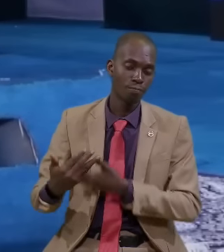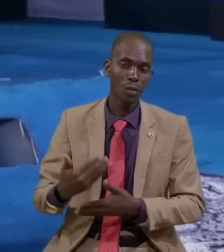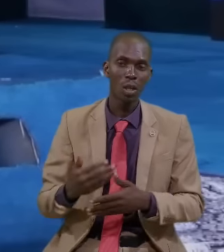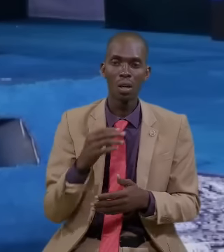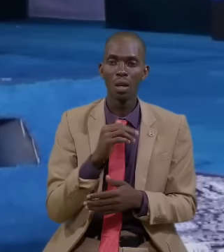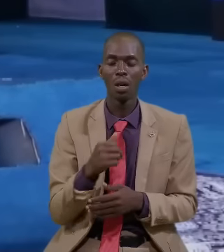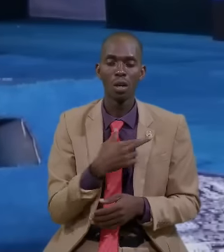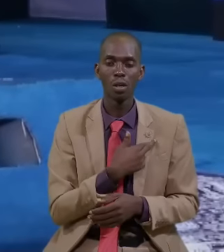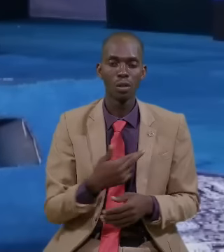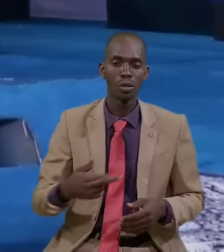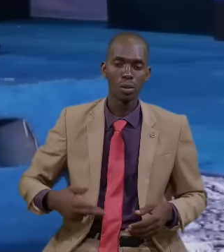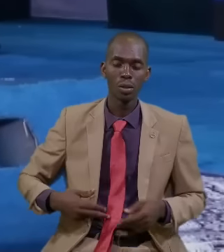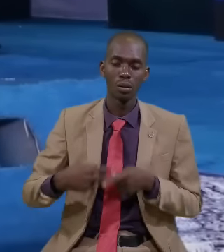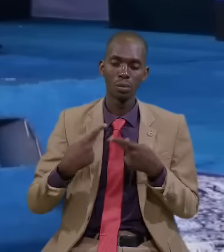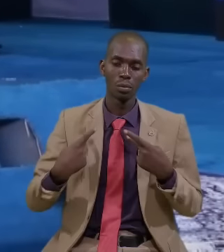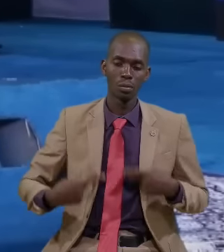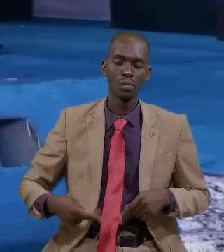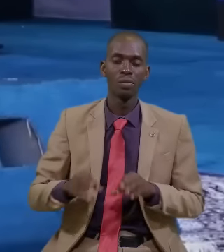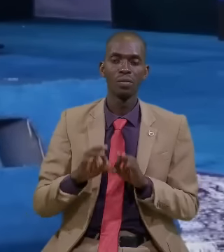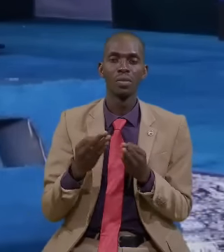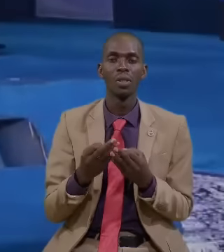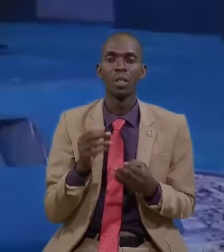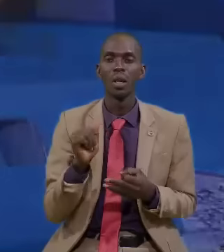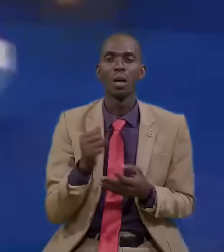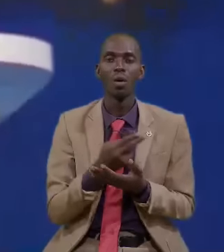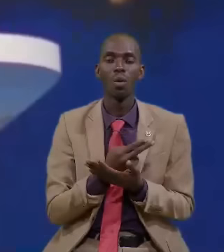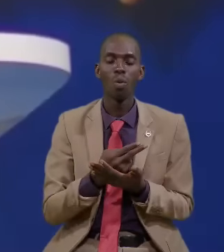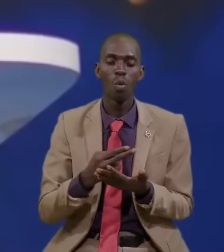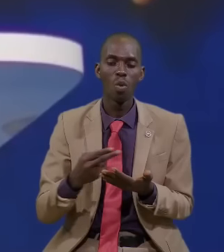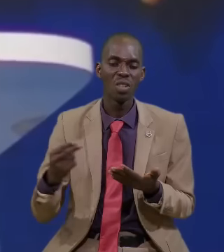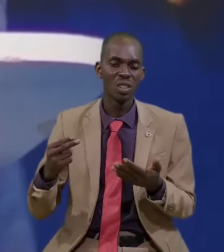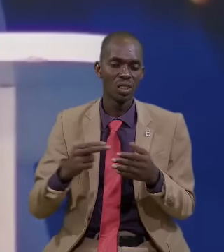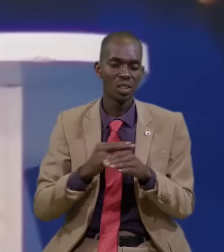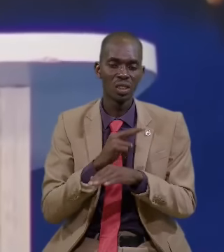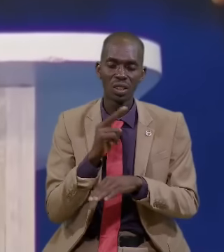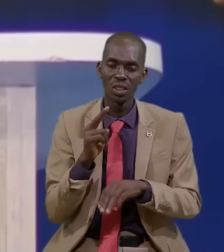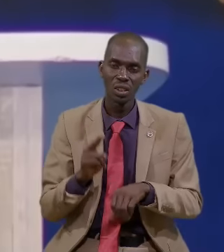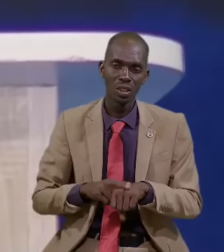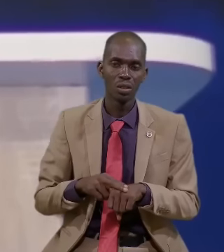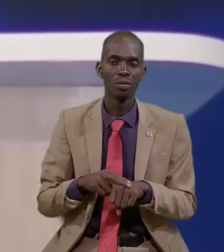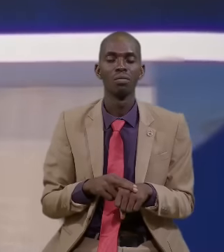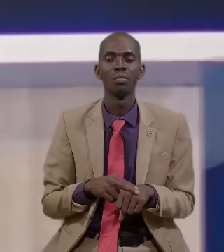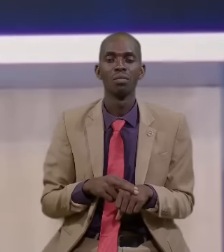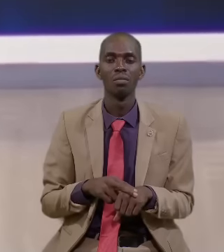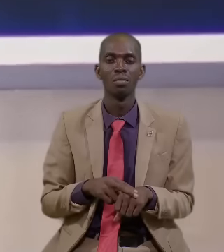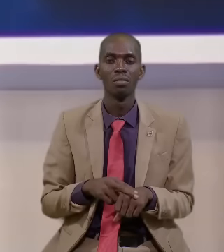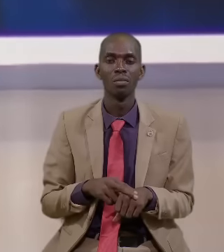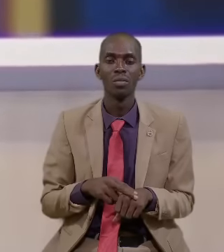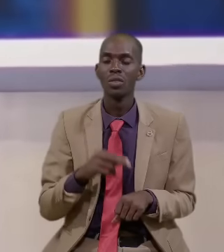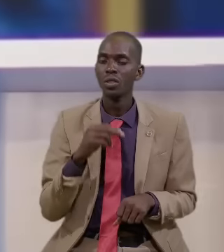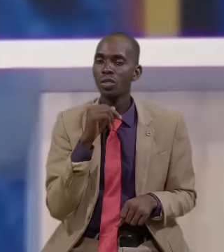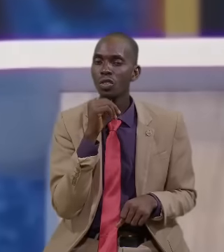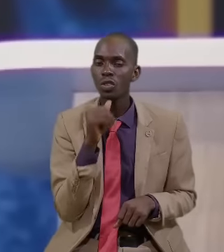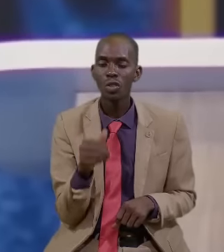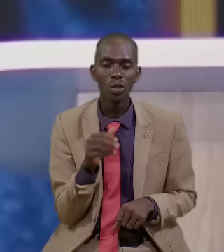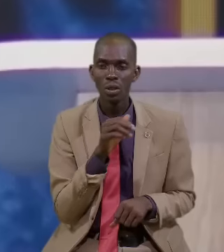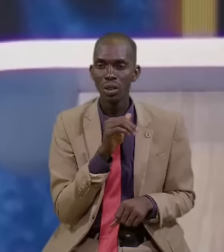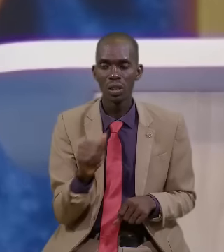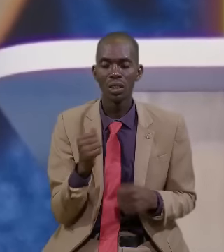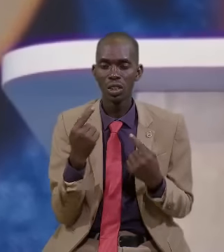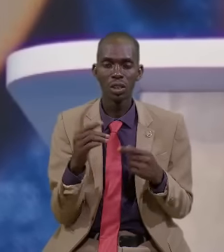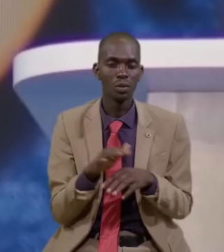and holy nation. Not a sinful nation, church. Not a depraved nation, church.